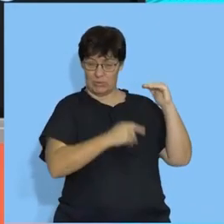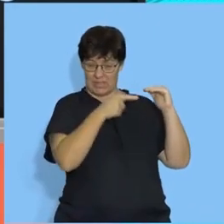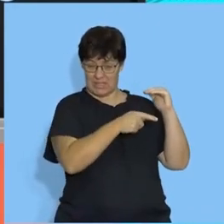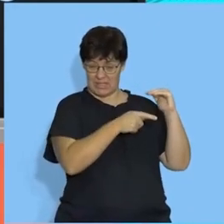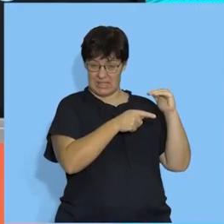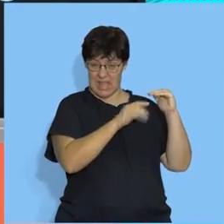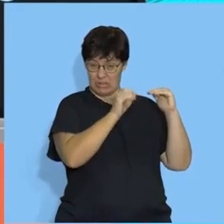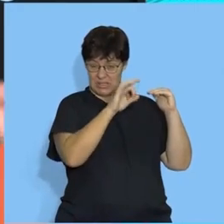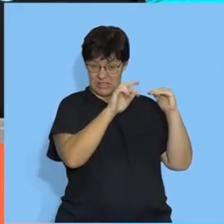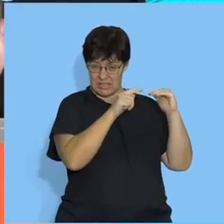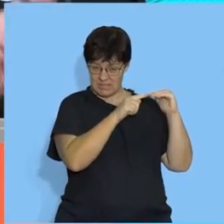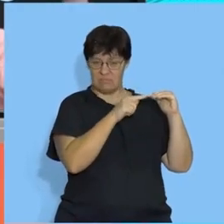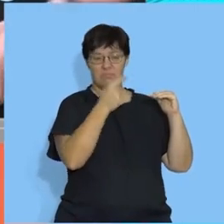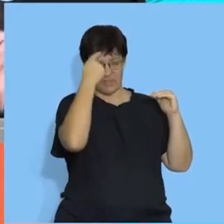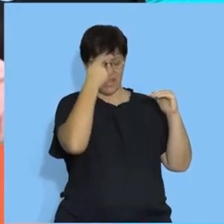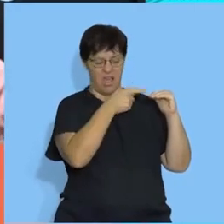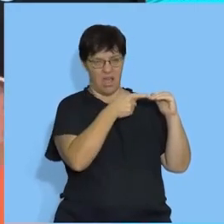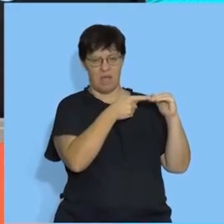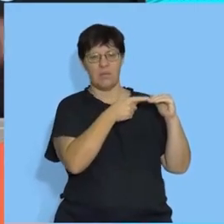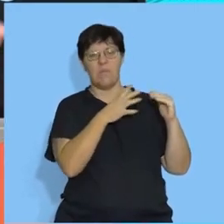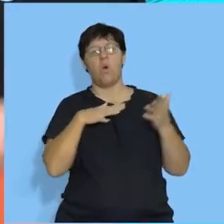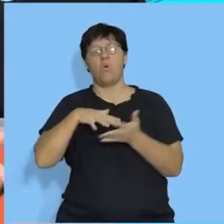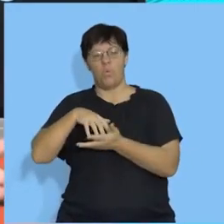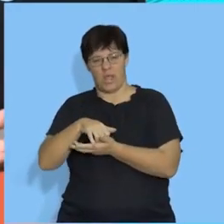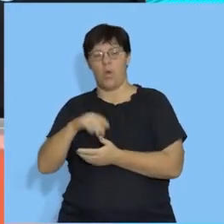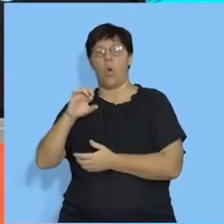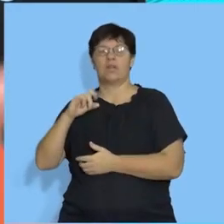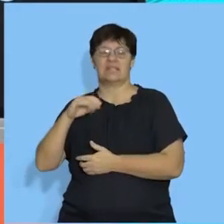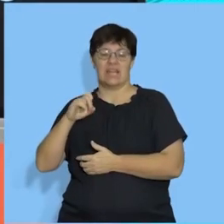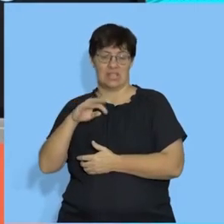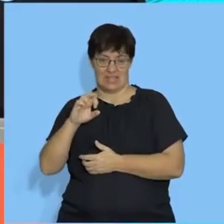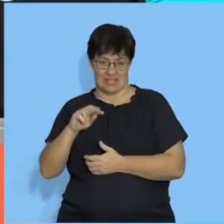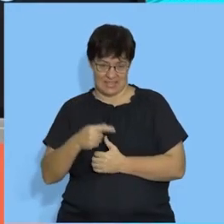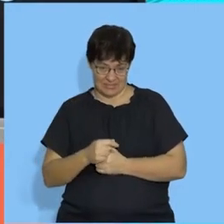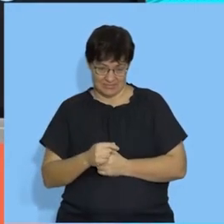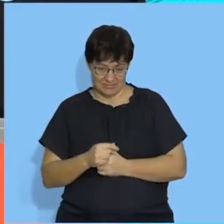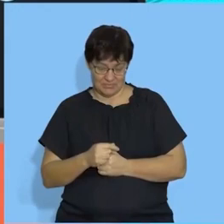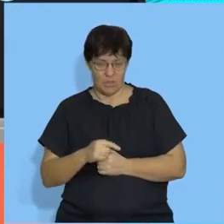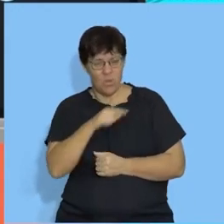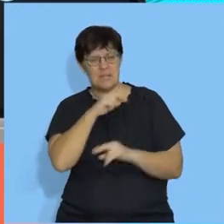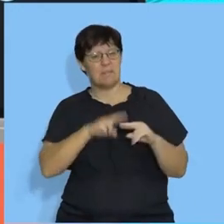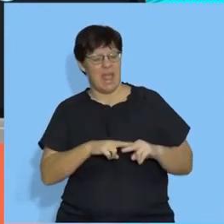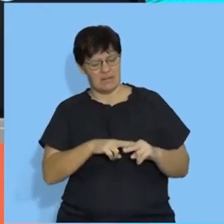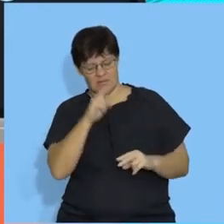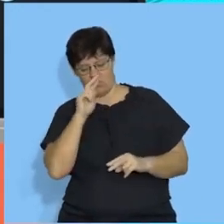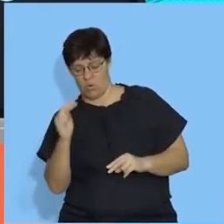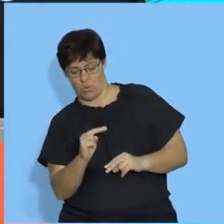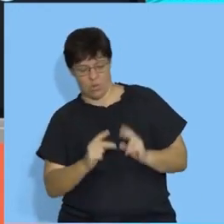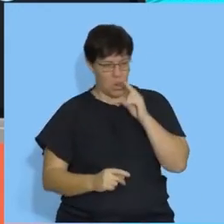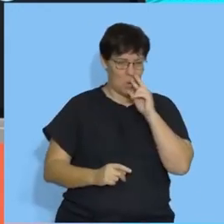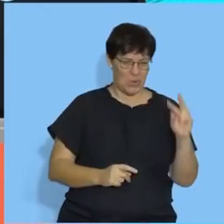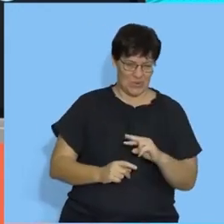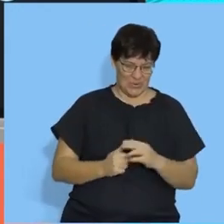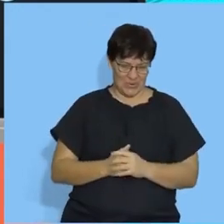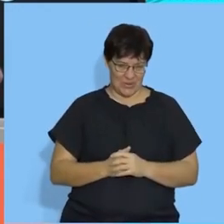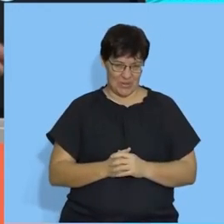as being a weaker oxidizing agent. We are saying the same thing depending on how you look at it. But if you look at it in terms of losing